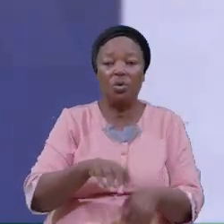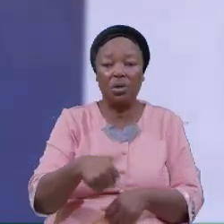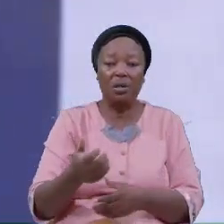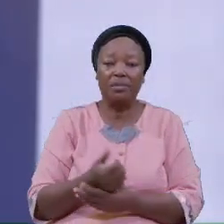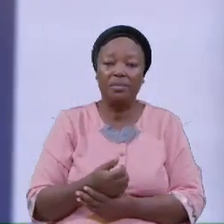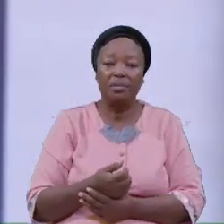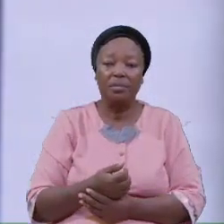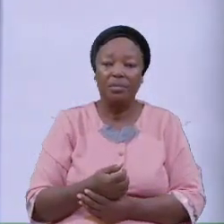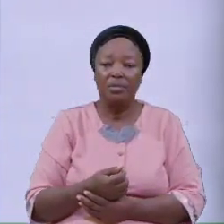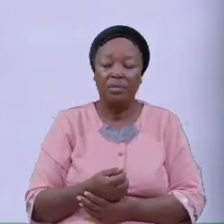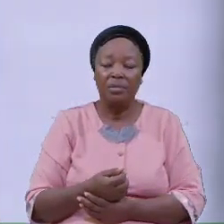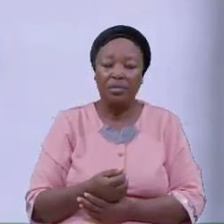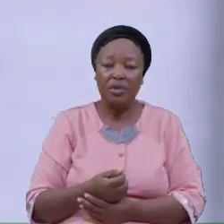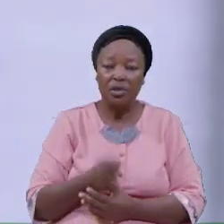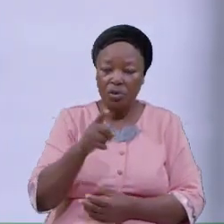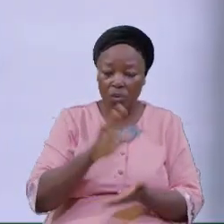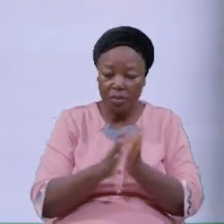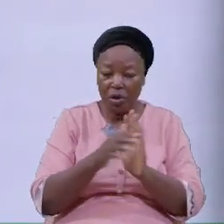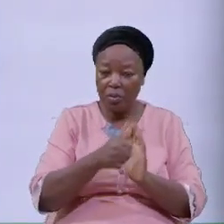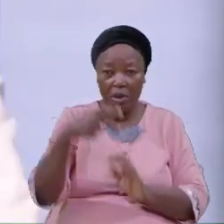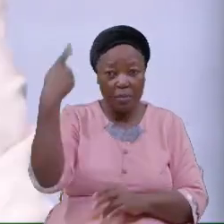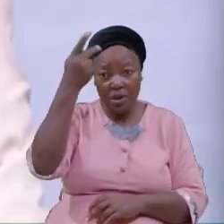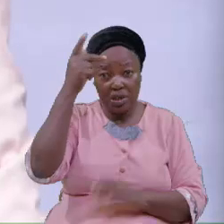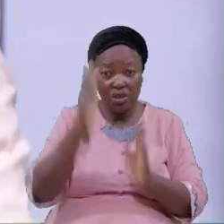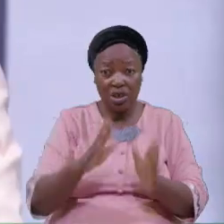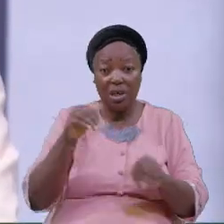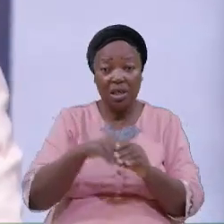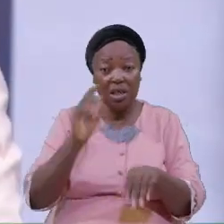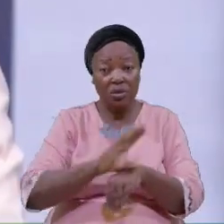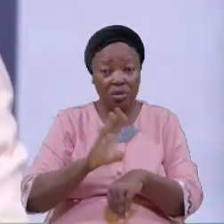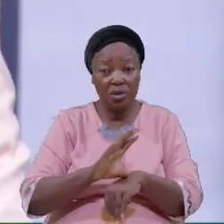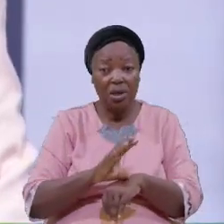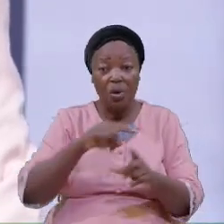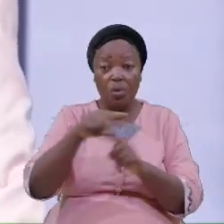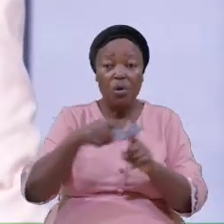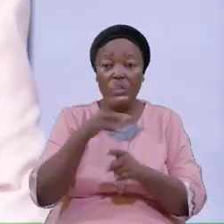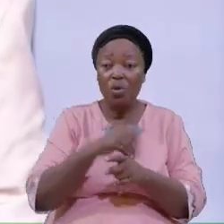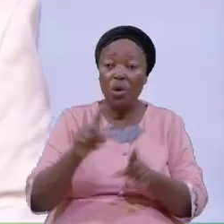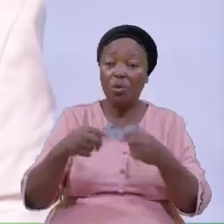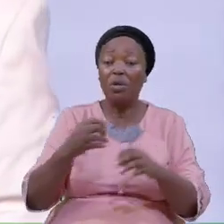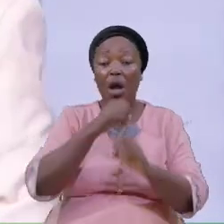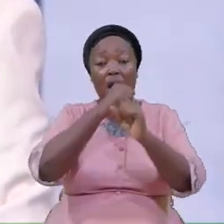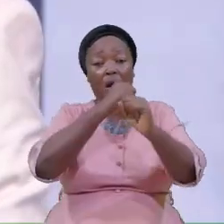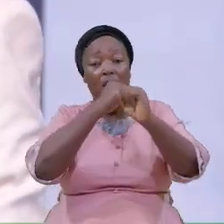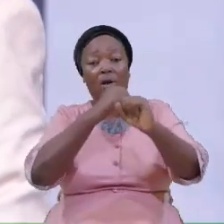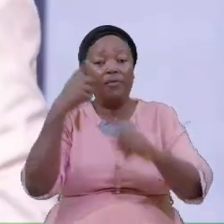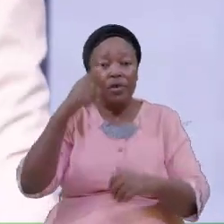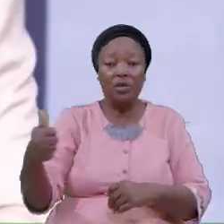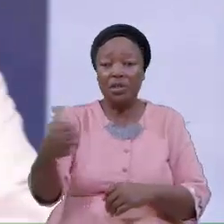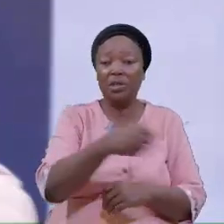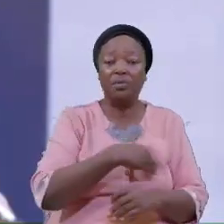You become a politician in the church when you are campaigning for yourself or campaigning for